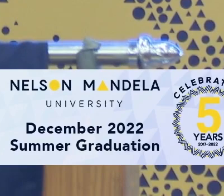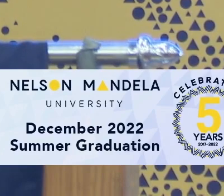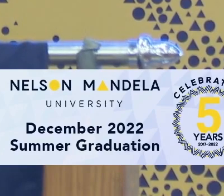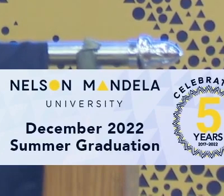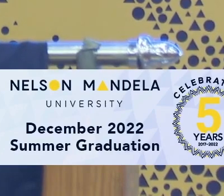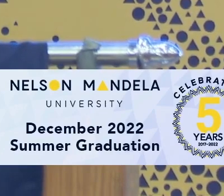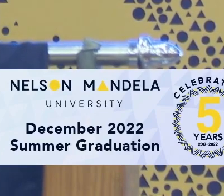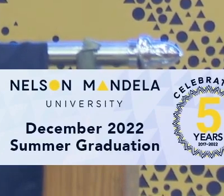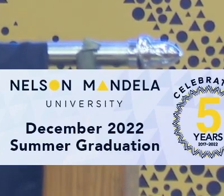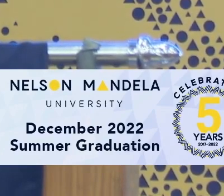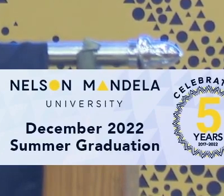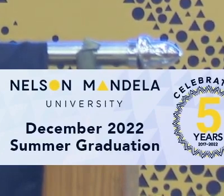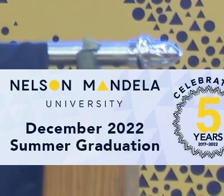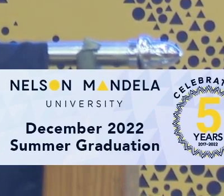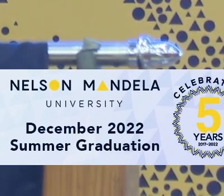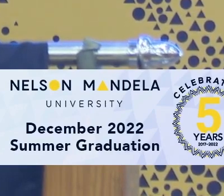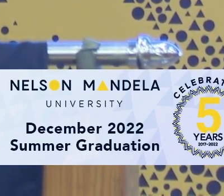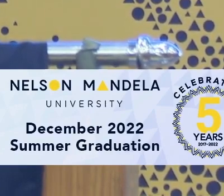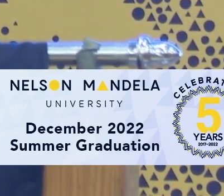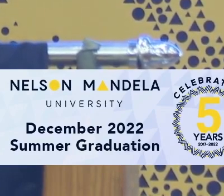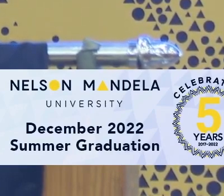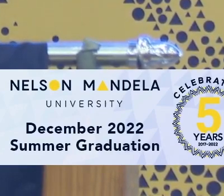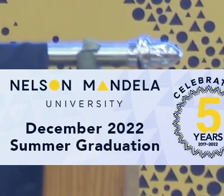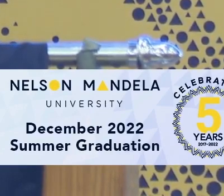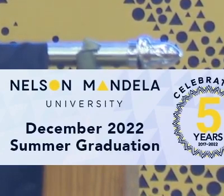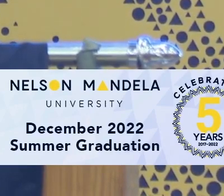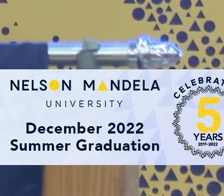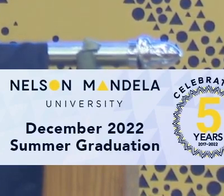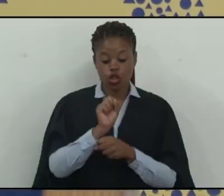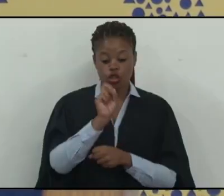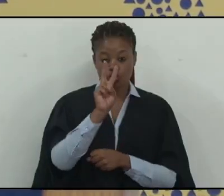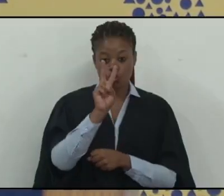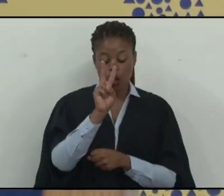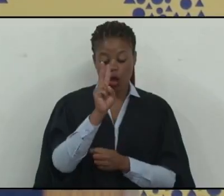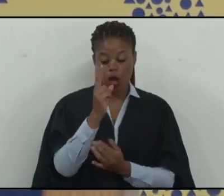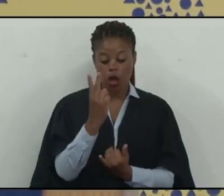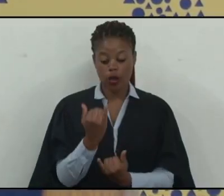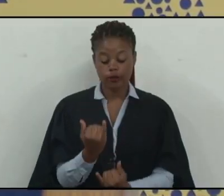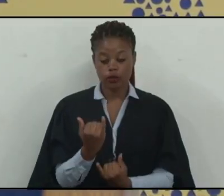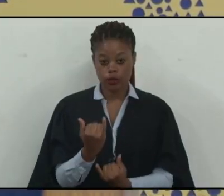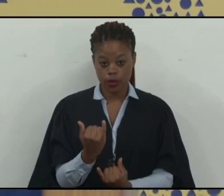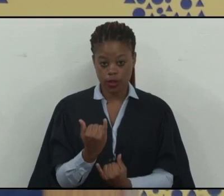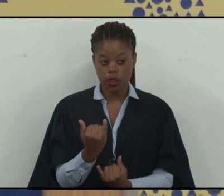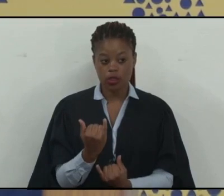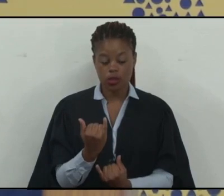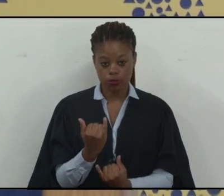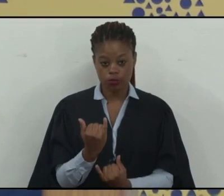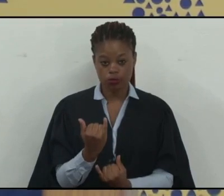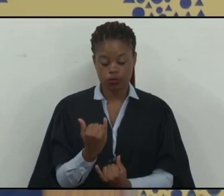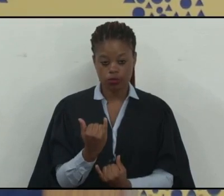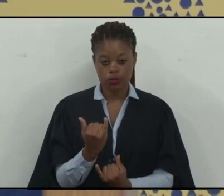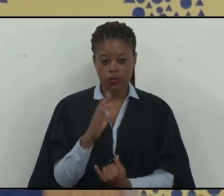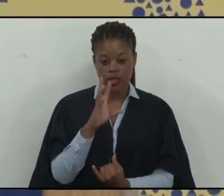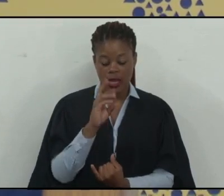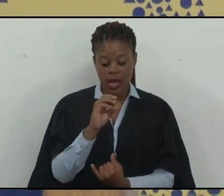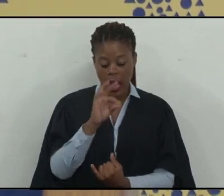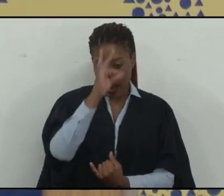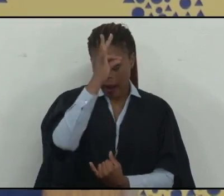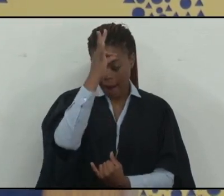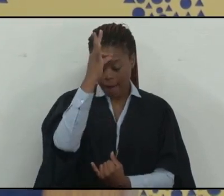and simply recognize that at 12 o'clock today, there'll be a minute